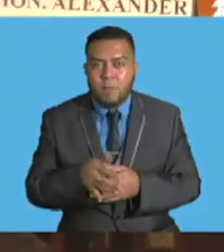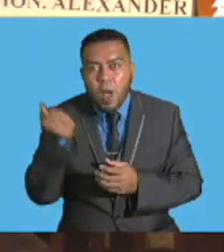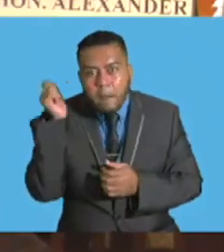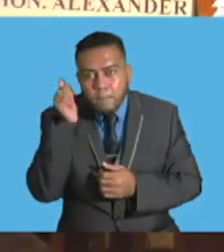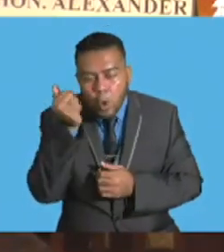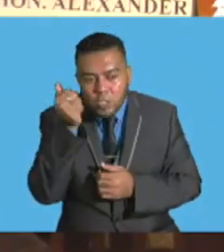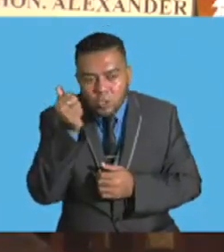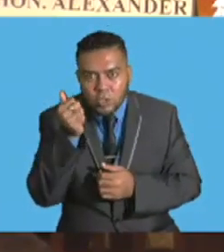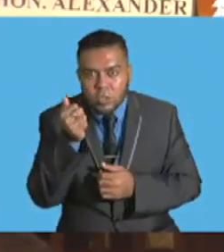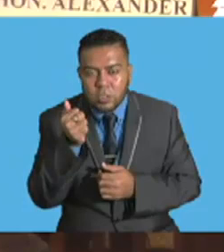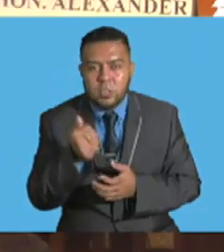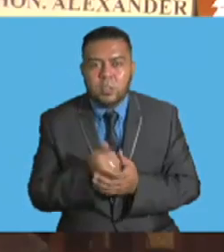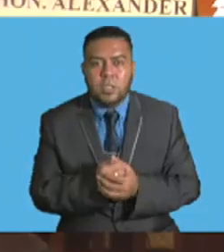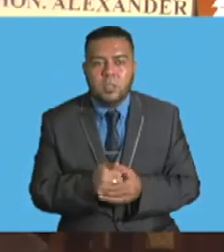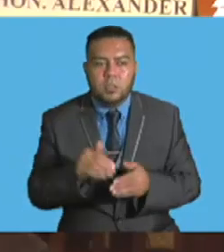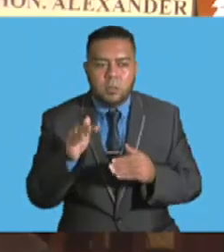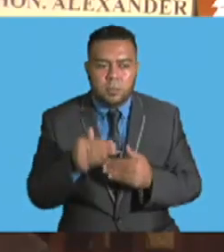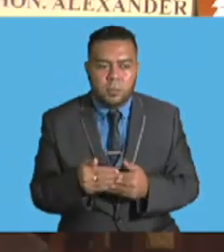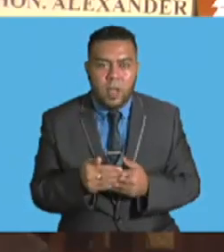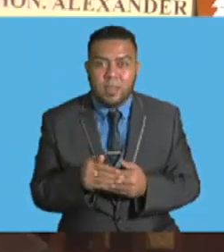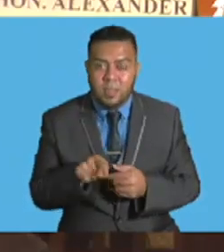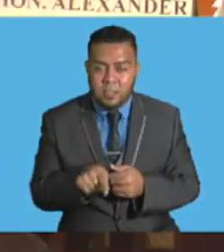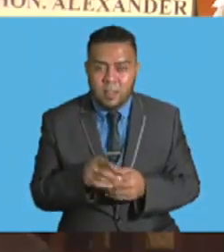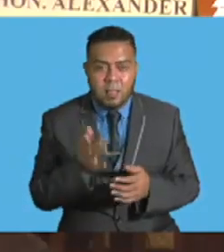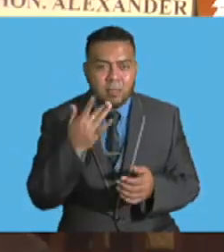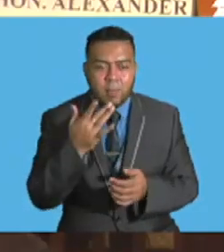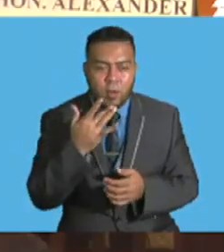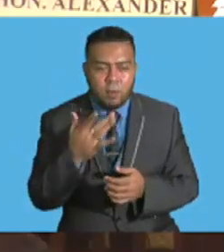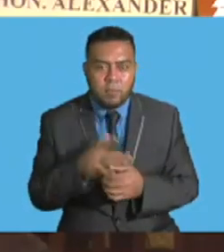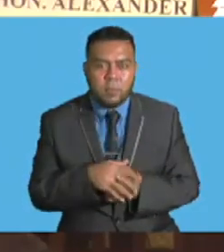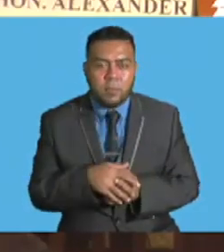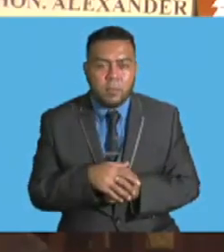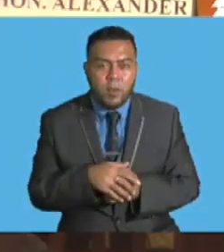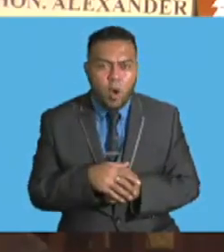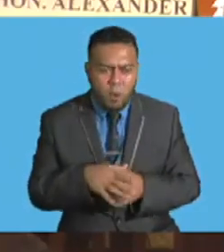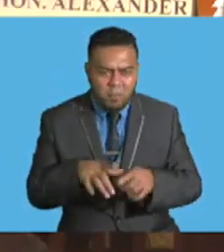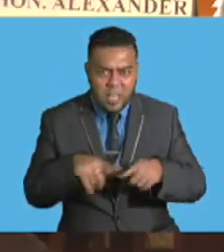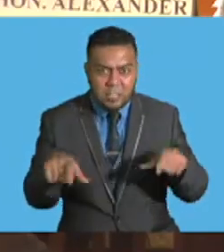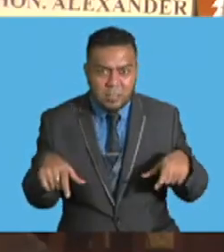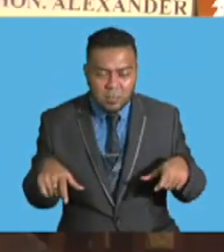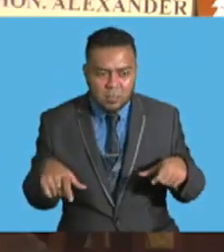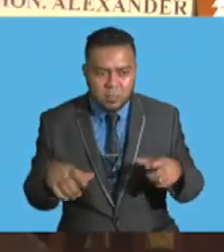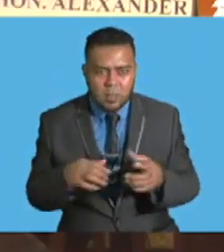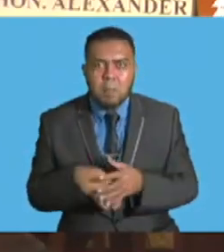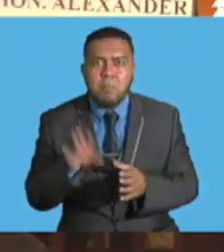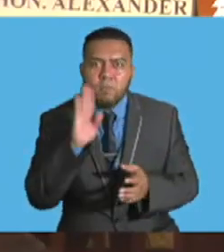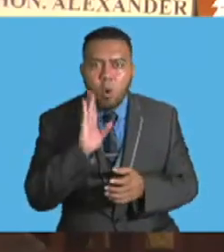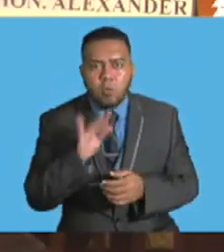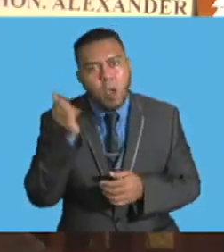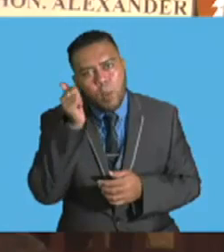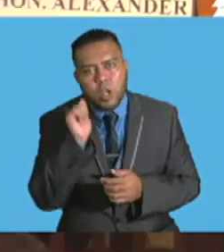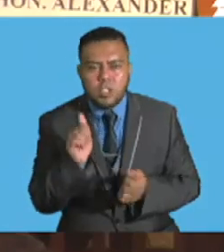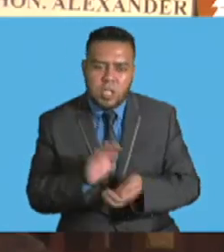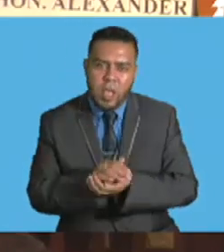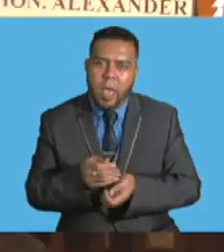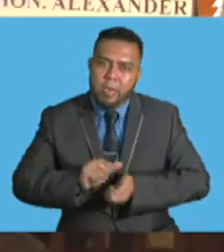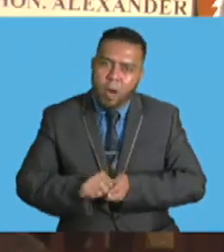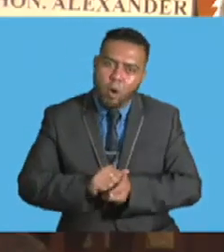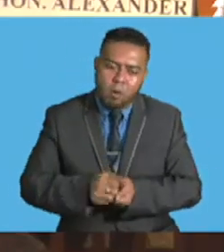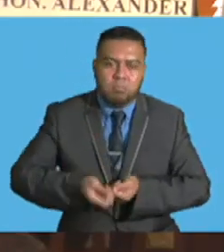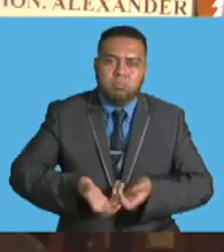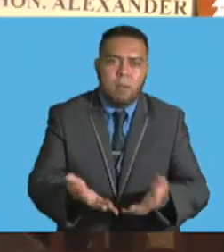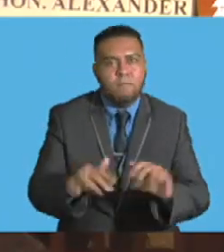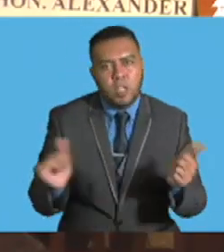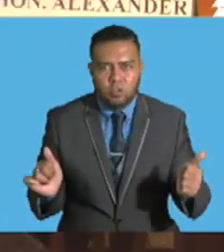apology as stopping prosecution in these types of cases, all these policies coming together, and also the sterling work